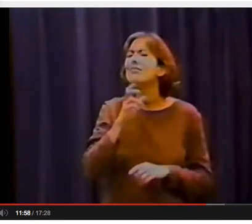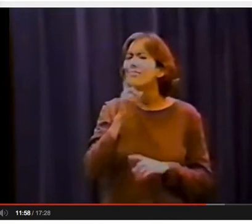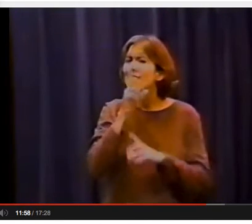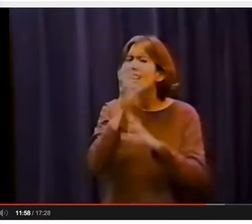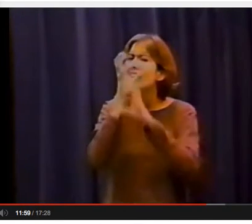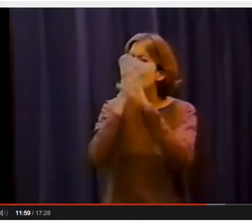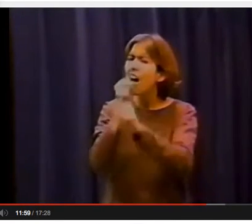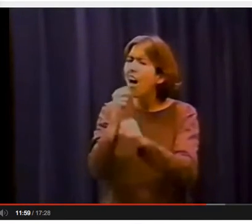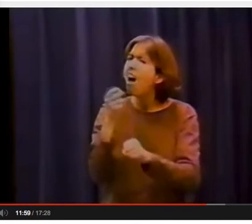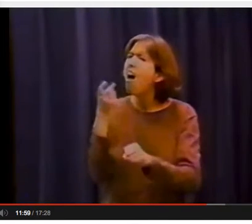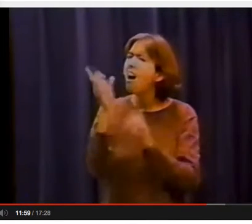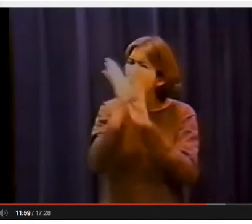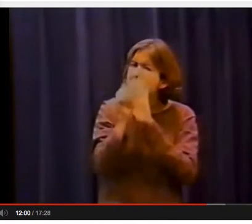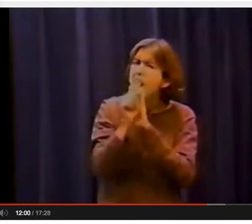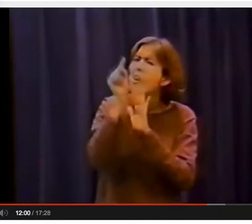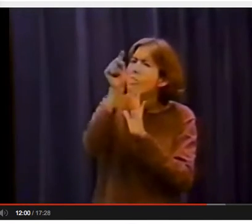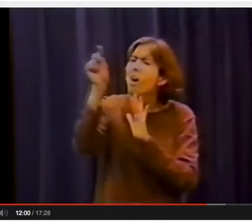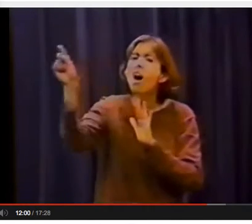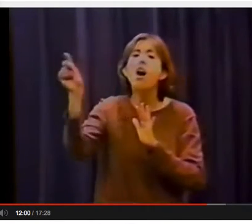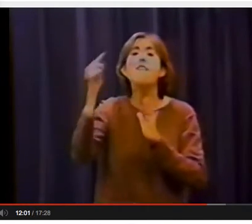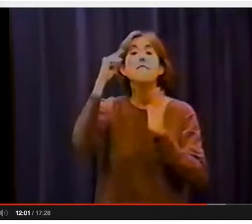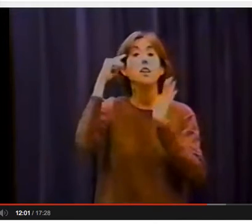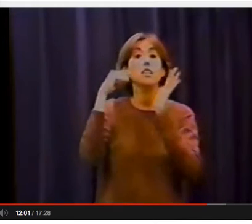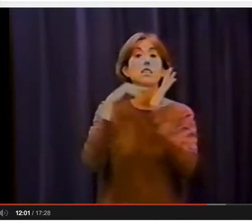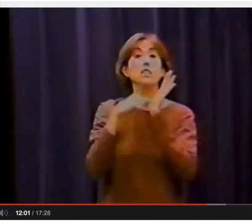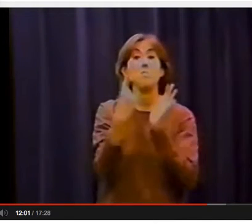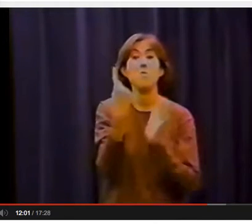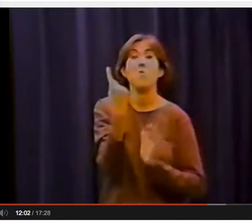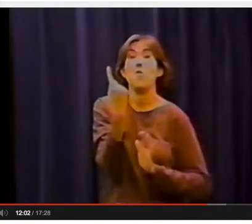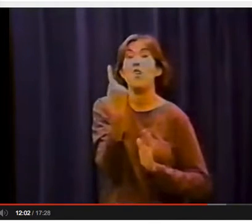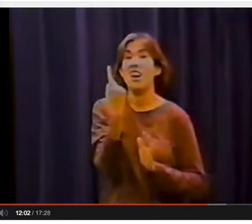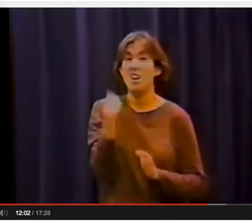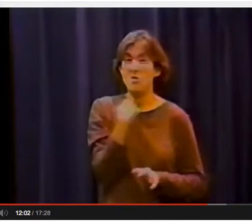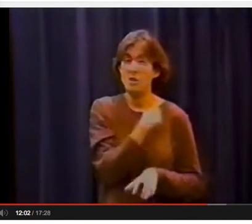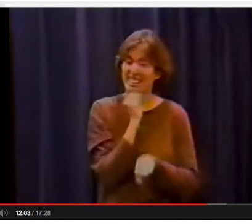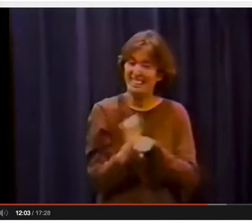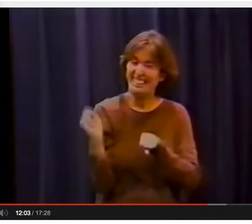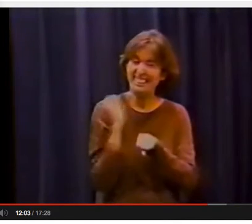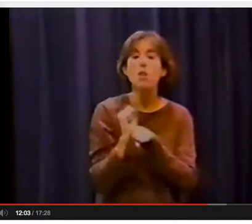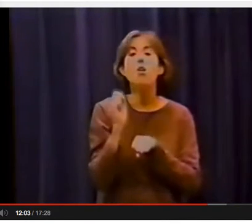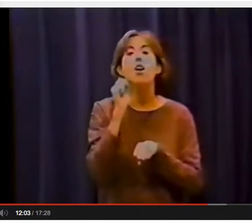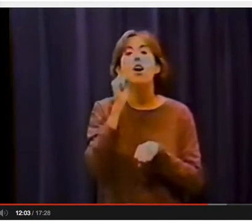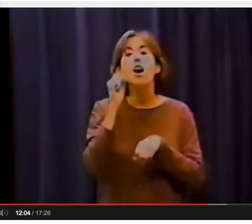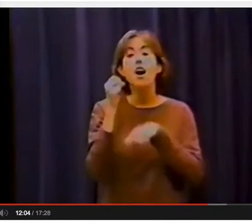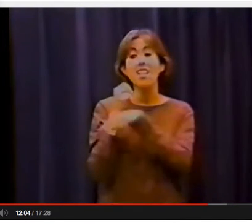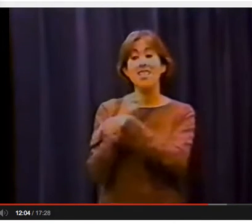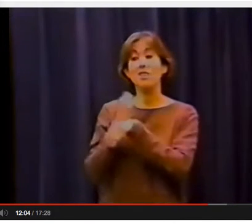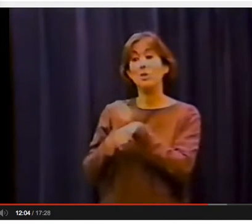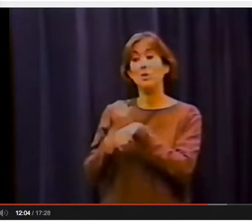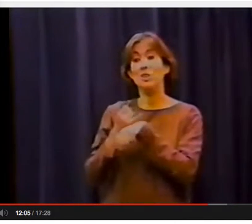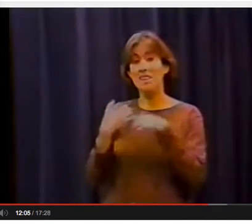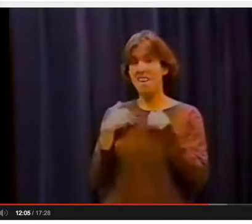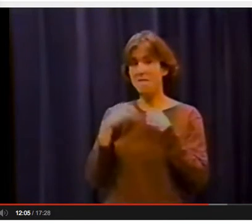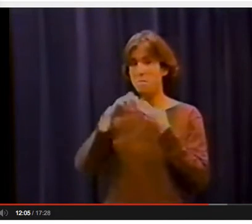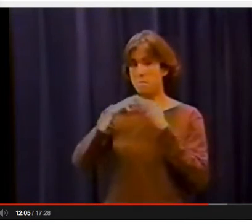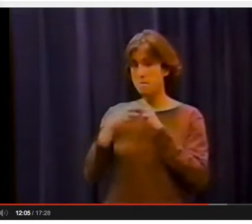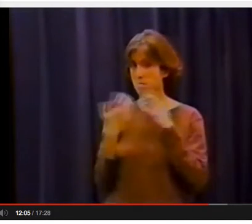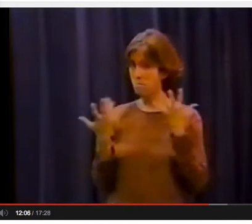We have different people coming into lecture and to share their backgrounds and their experience and their